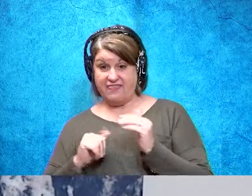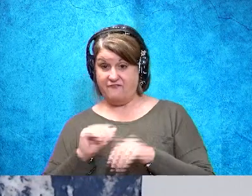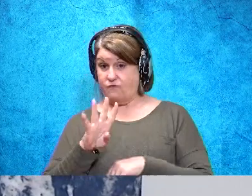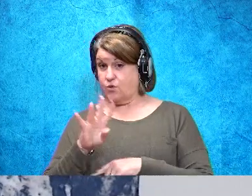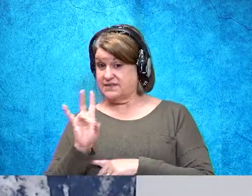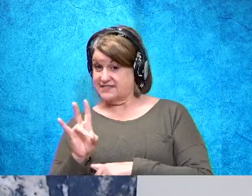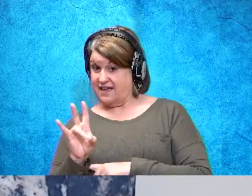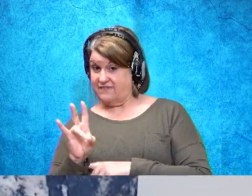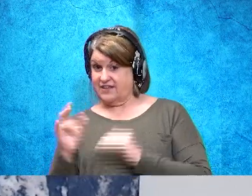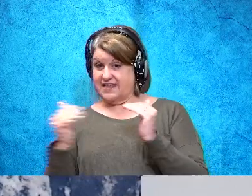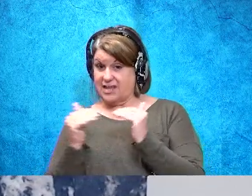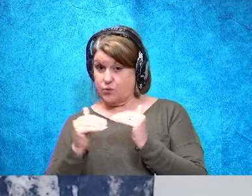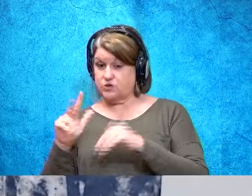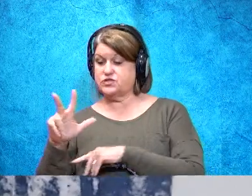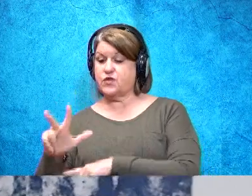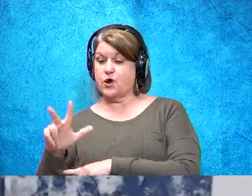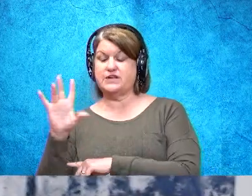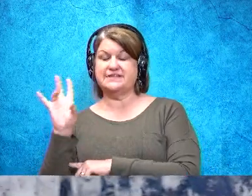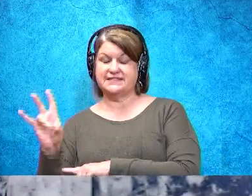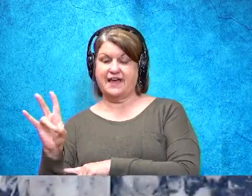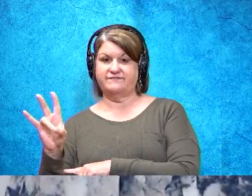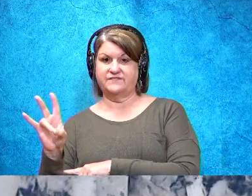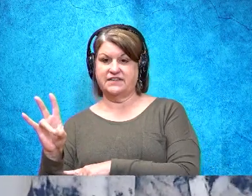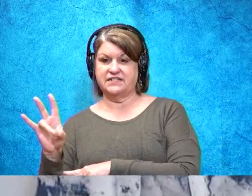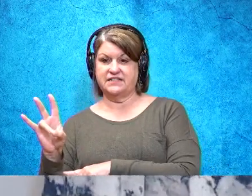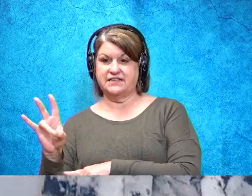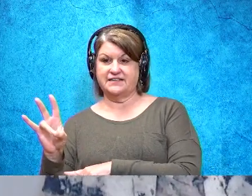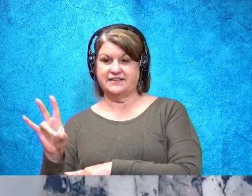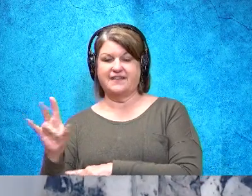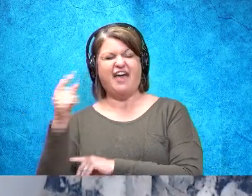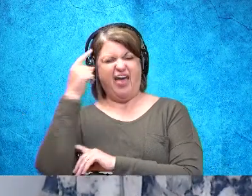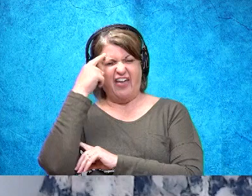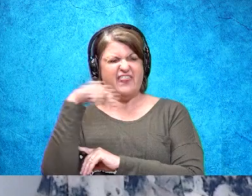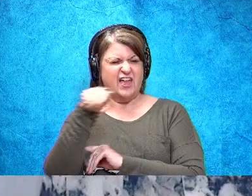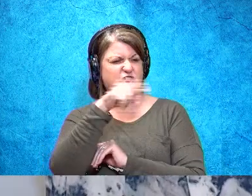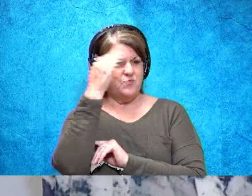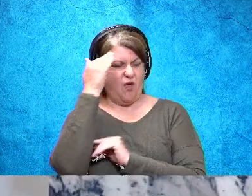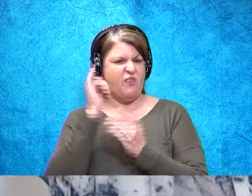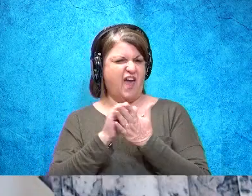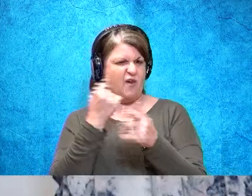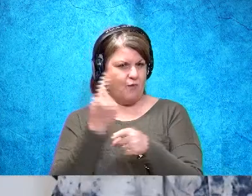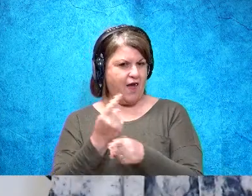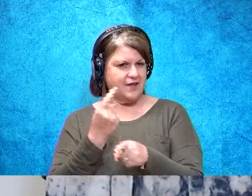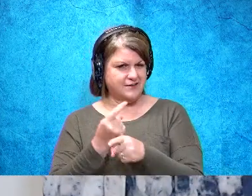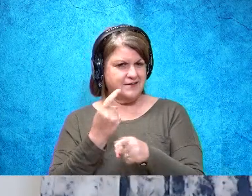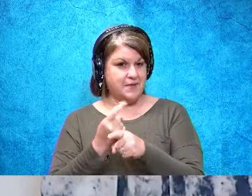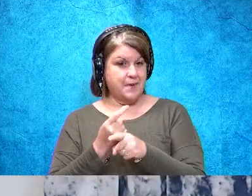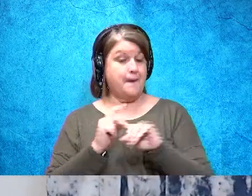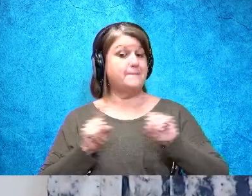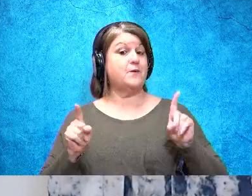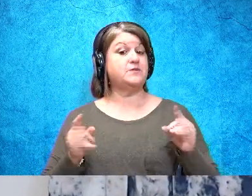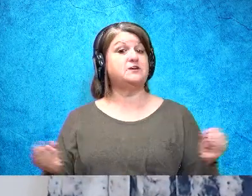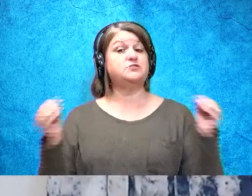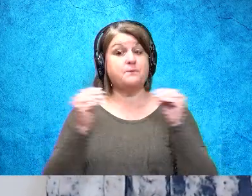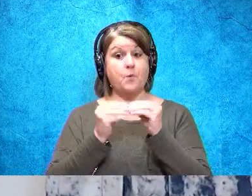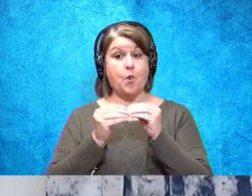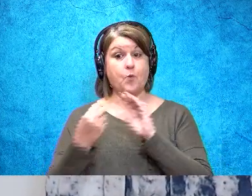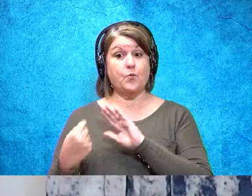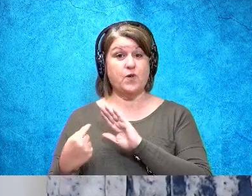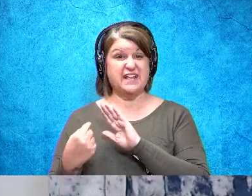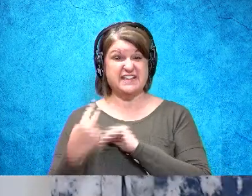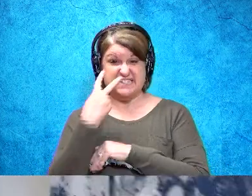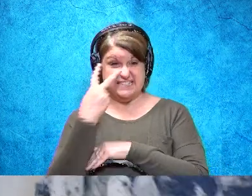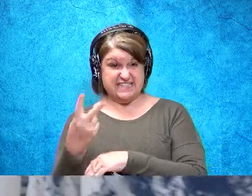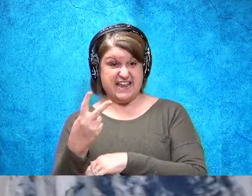is 37. I bet y'all got those right. But there's more. We can see it another